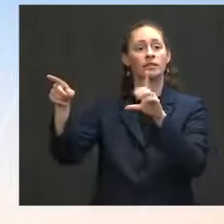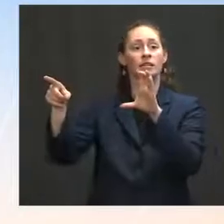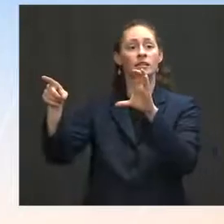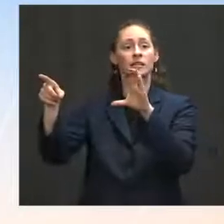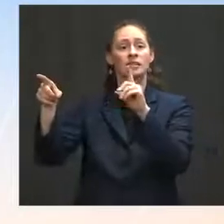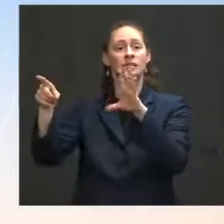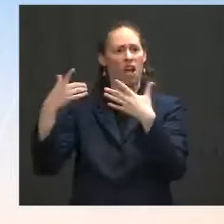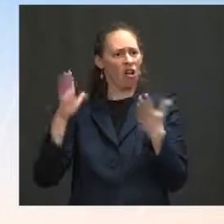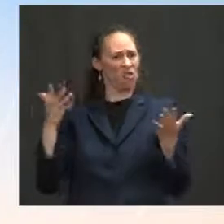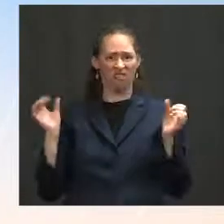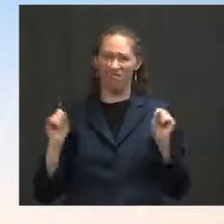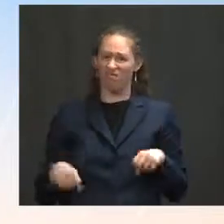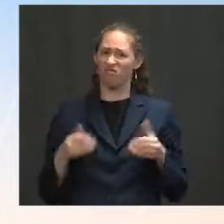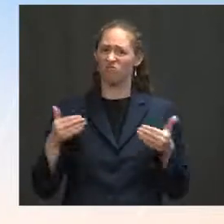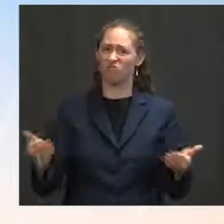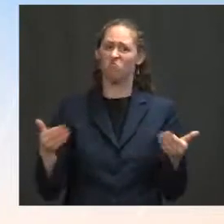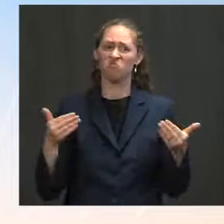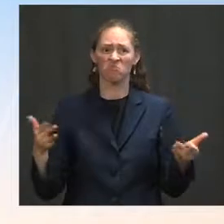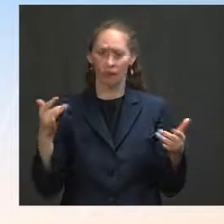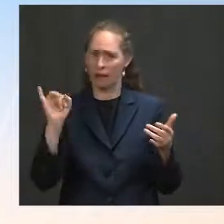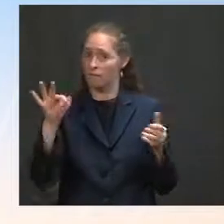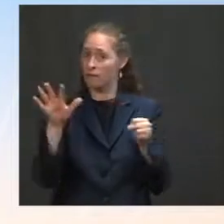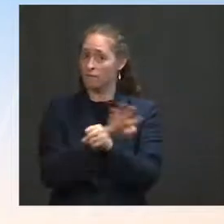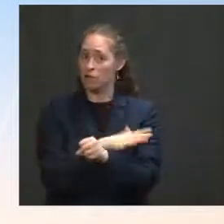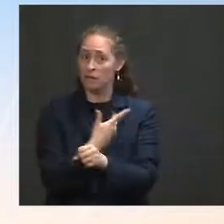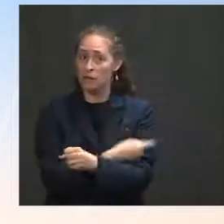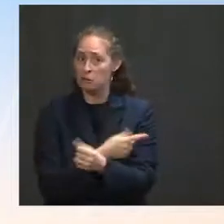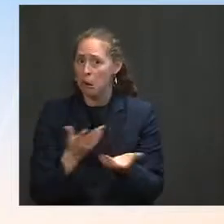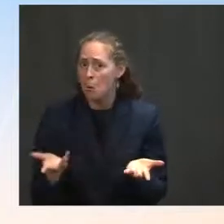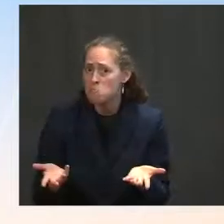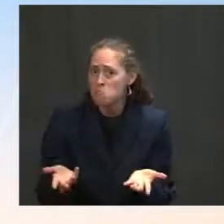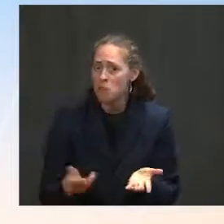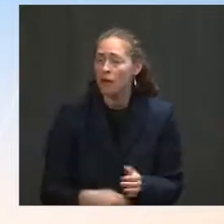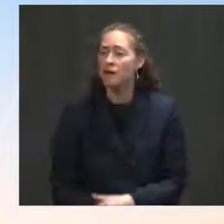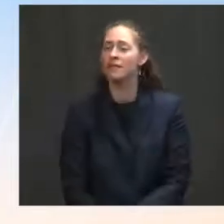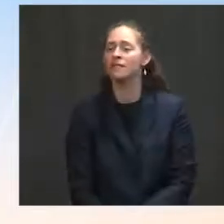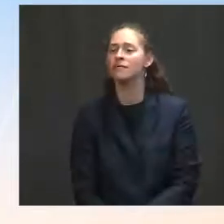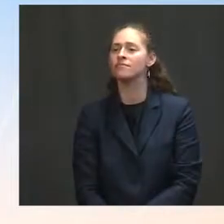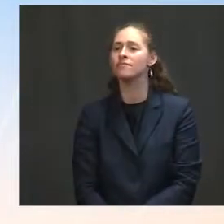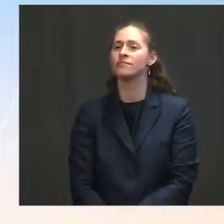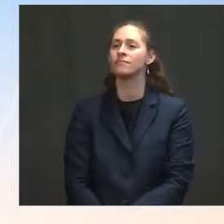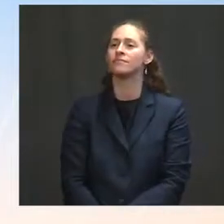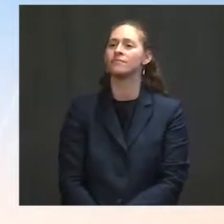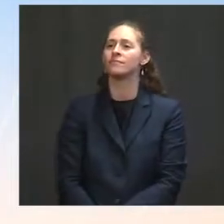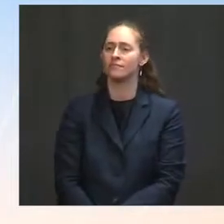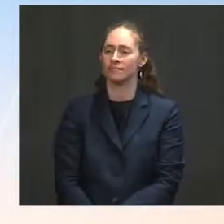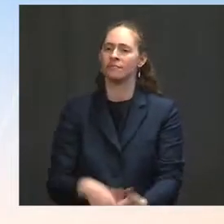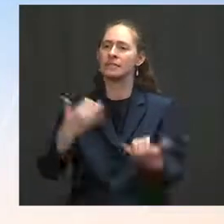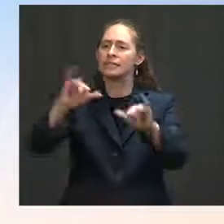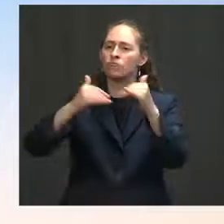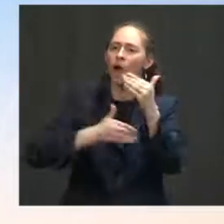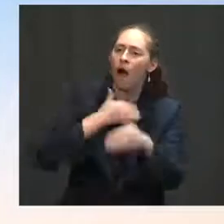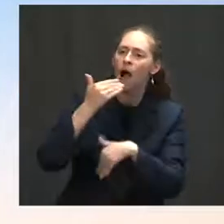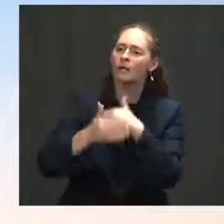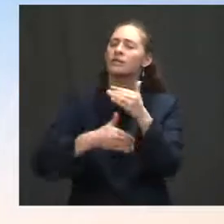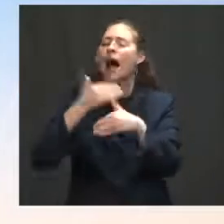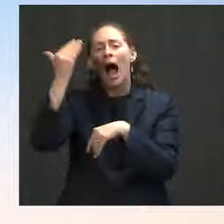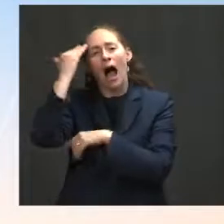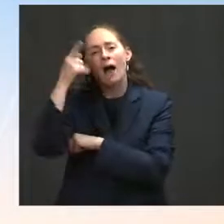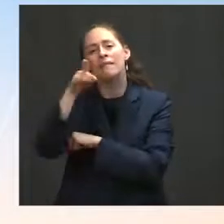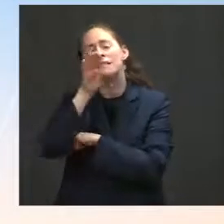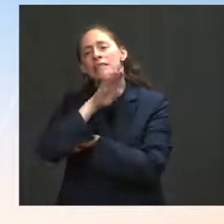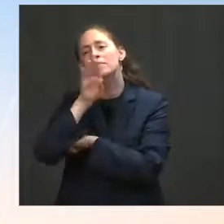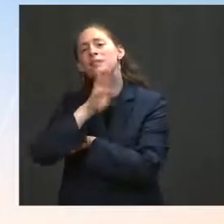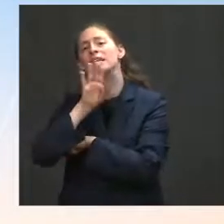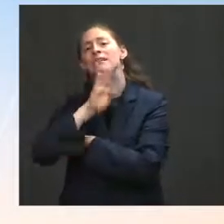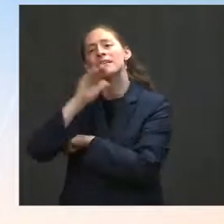vaccinated. There's an ongoing process, which I know is to the frustration of many, which includes working